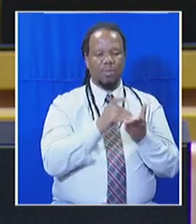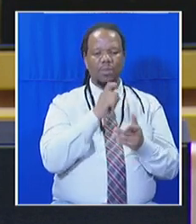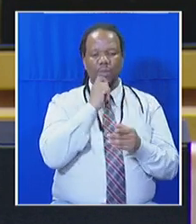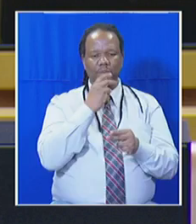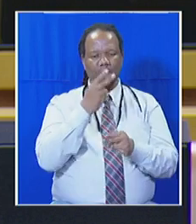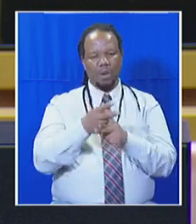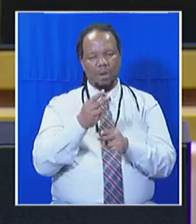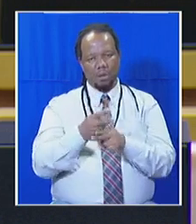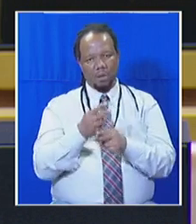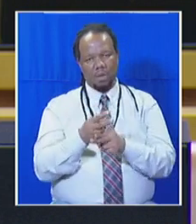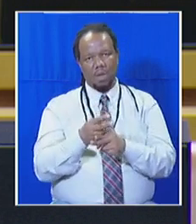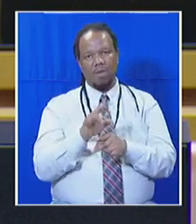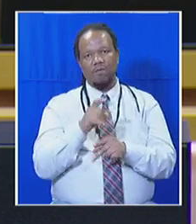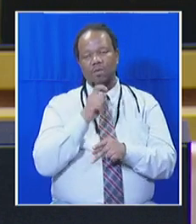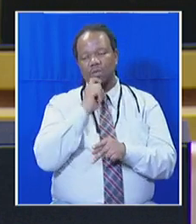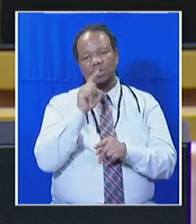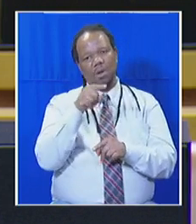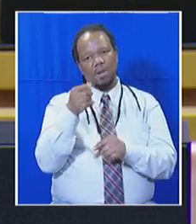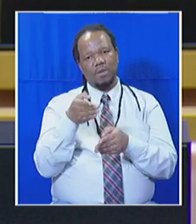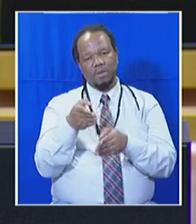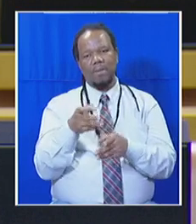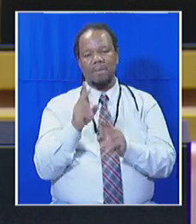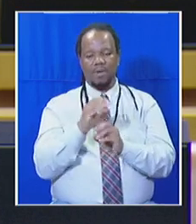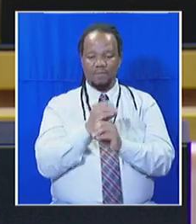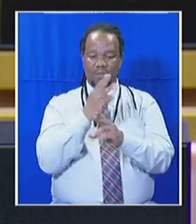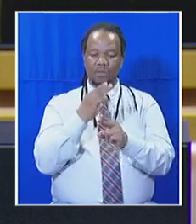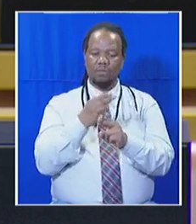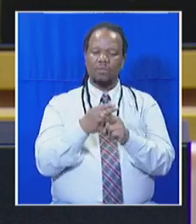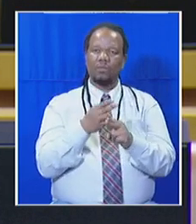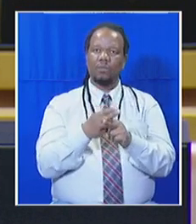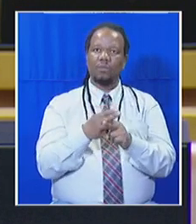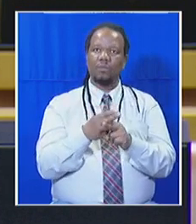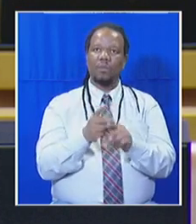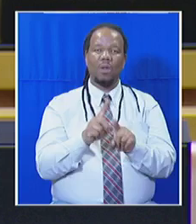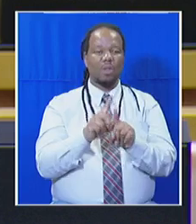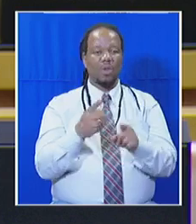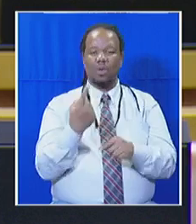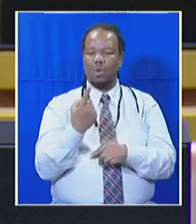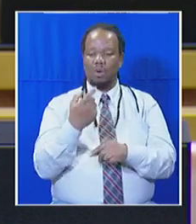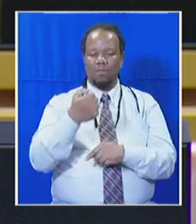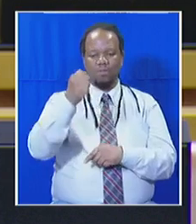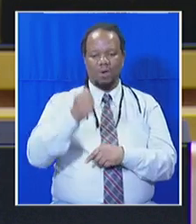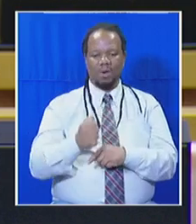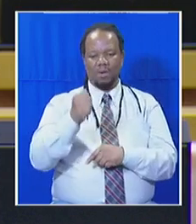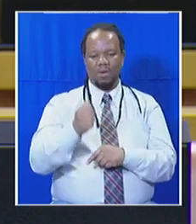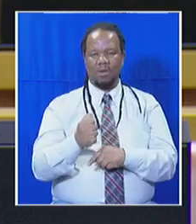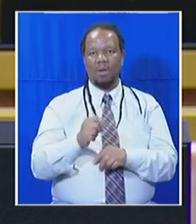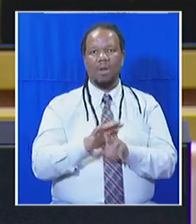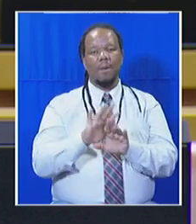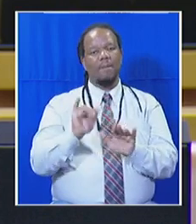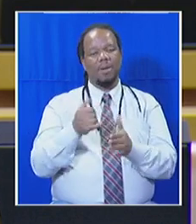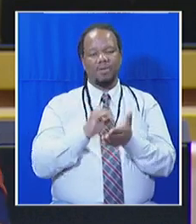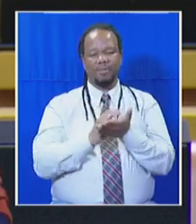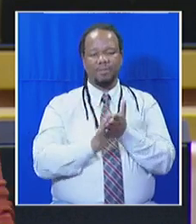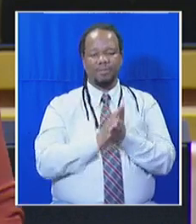uses, particularly focusing on sanitation, that it is not all about flushing, it is all about hygienic